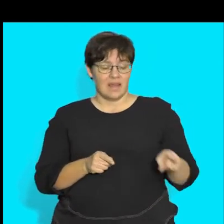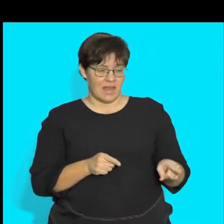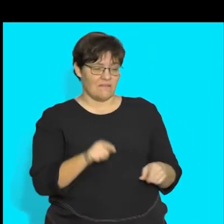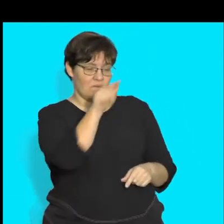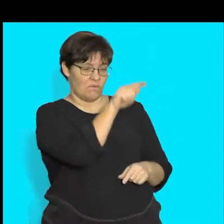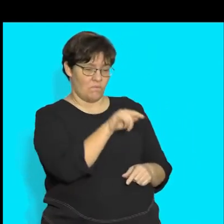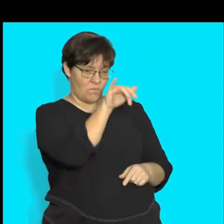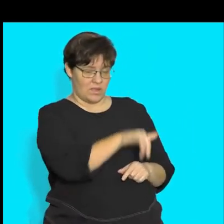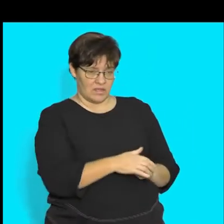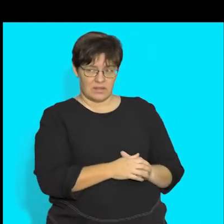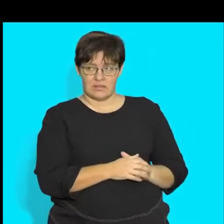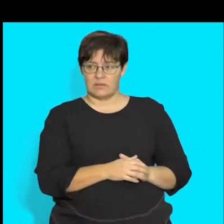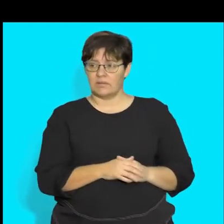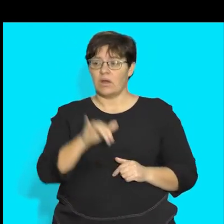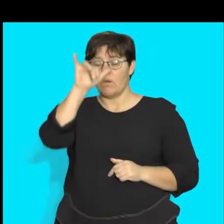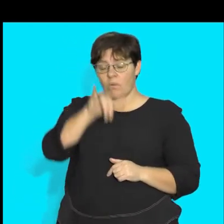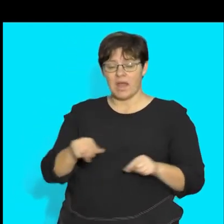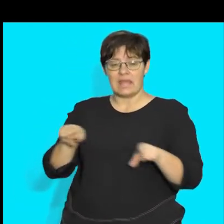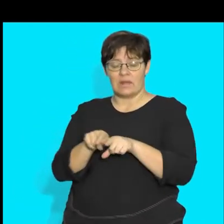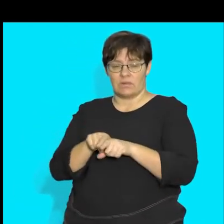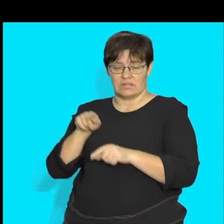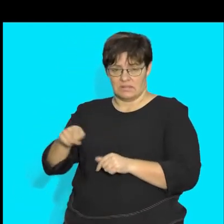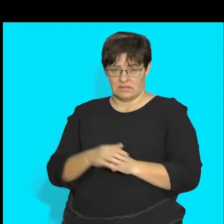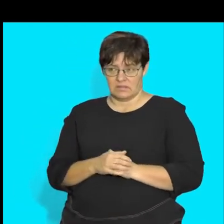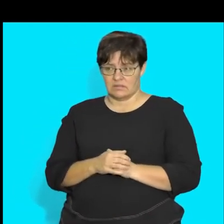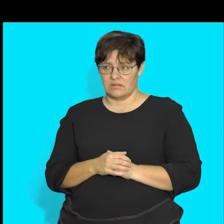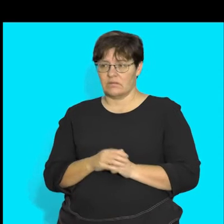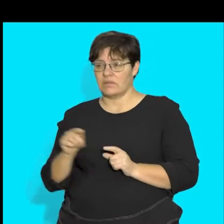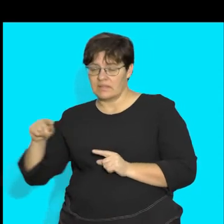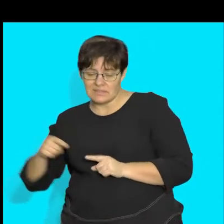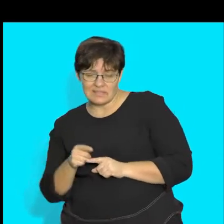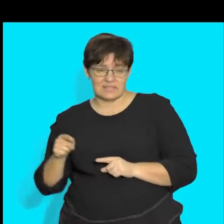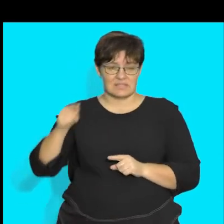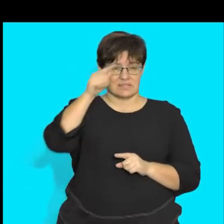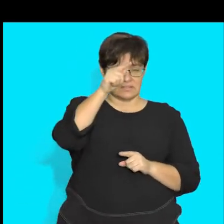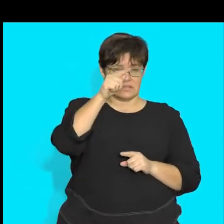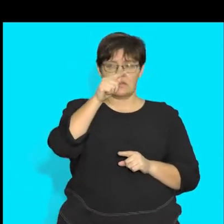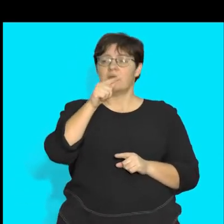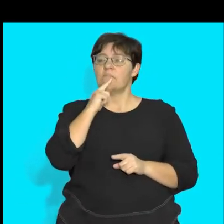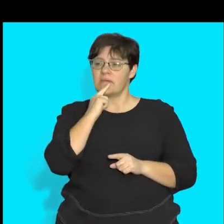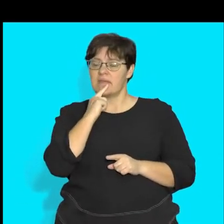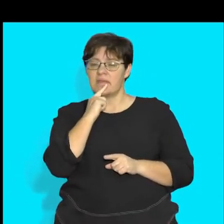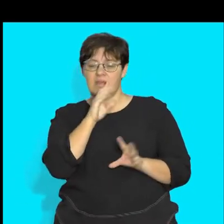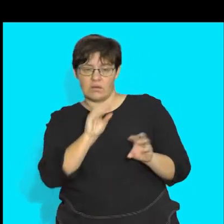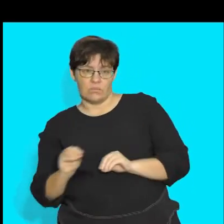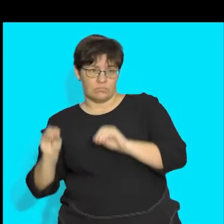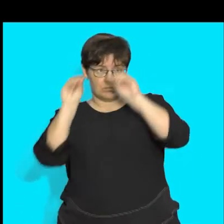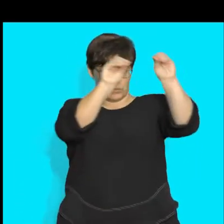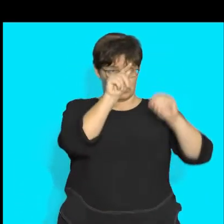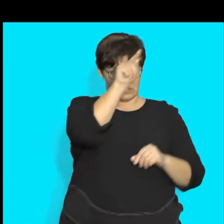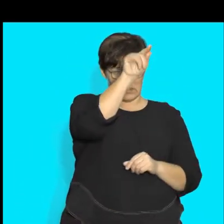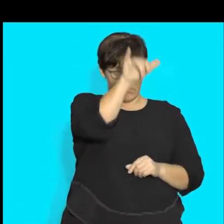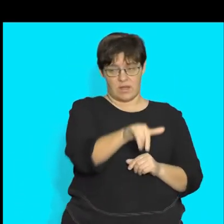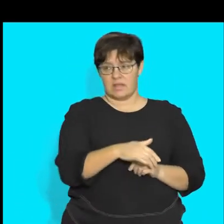have y, but y is equal to this. And so I'm going to take this whole section and I'm going to sub it into